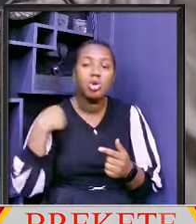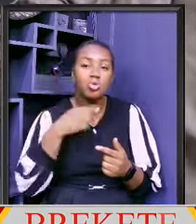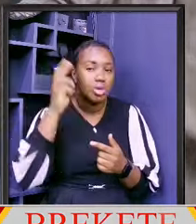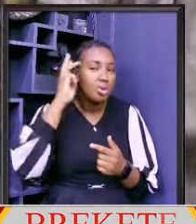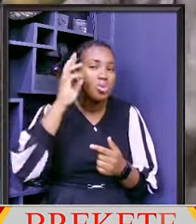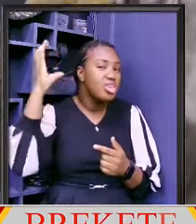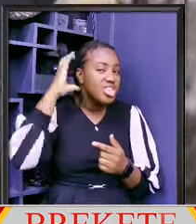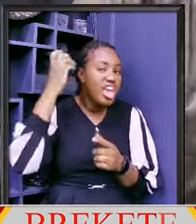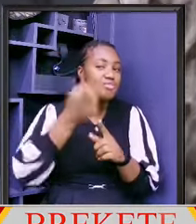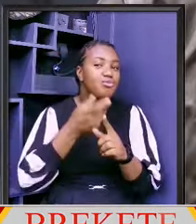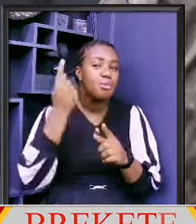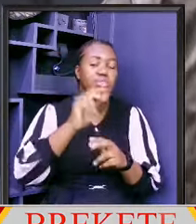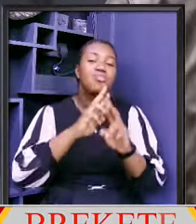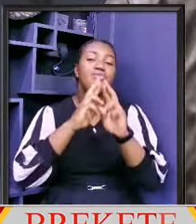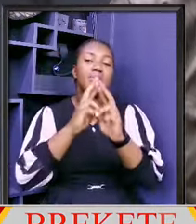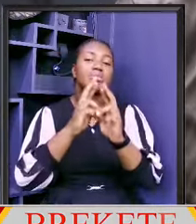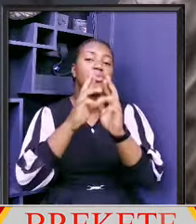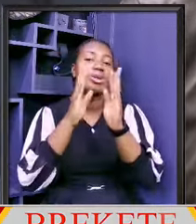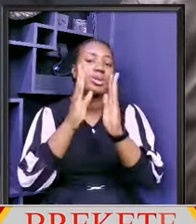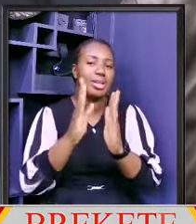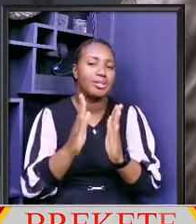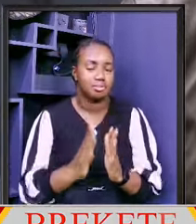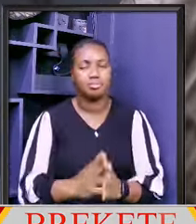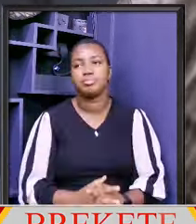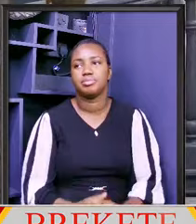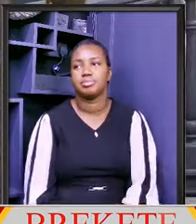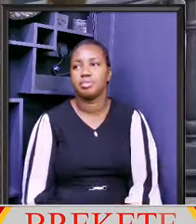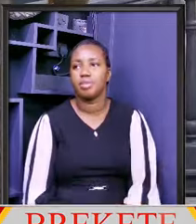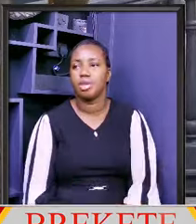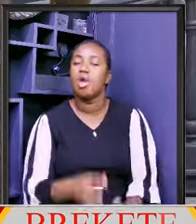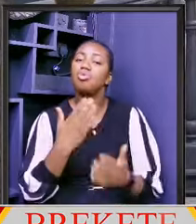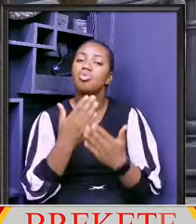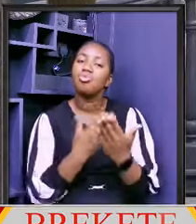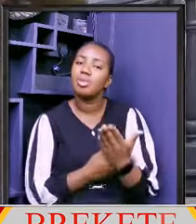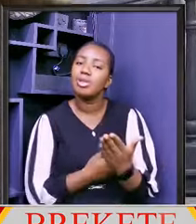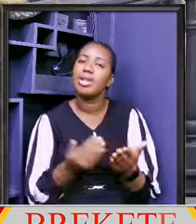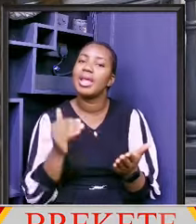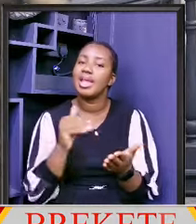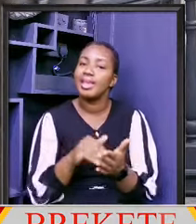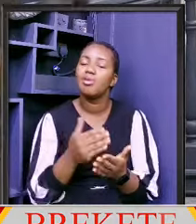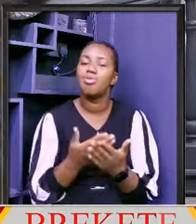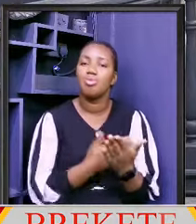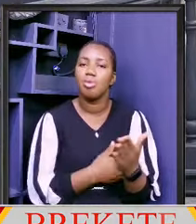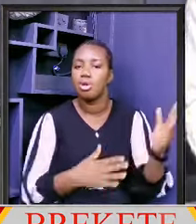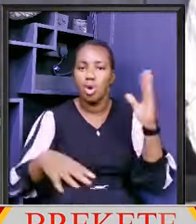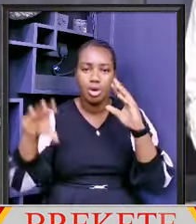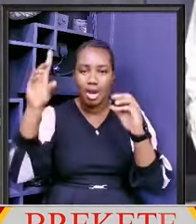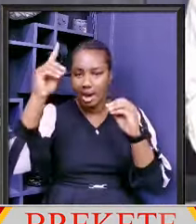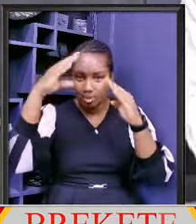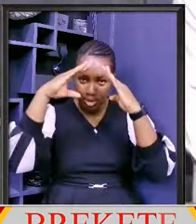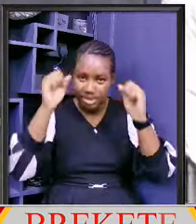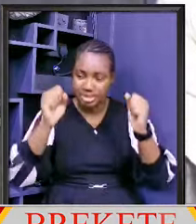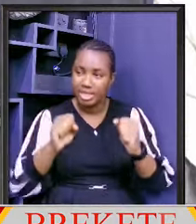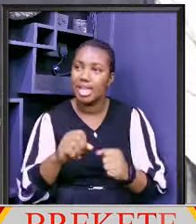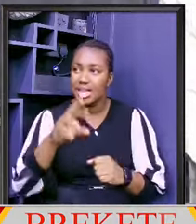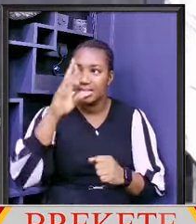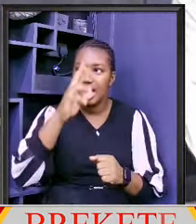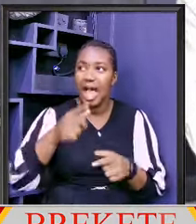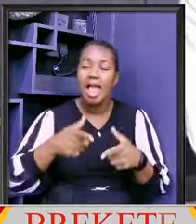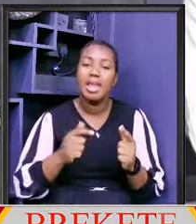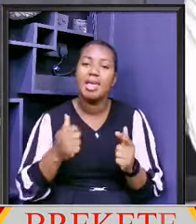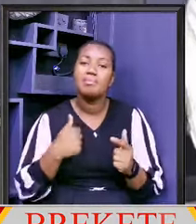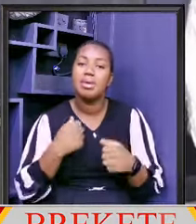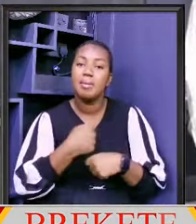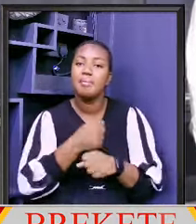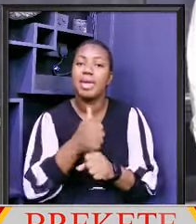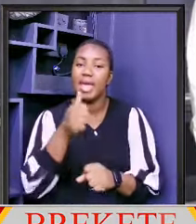the respondent himself. Okay. Oh, yeah. Good morning. Once again, good morning, ordinary president. Sir, let me make